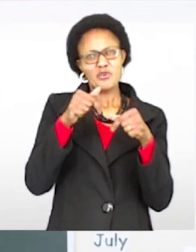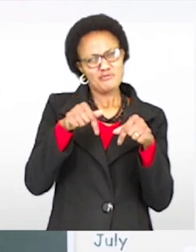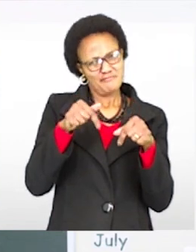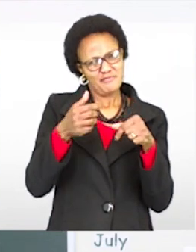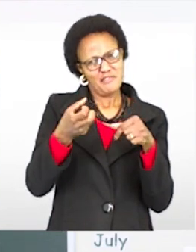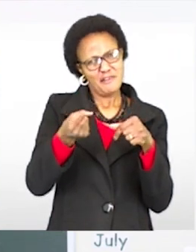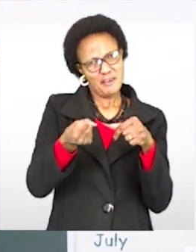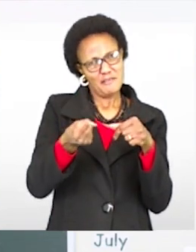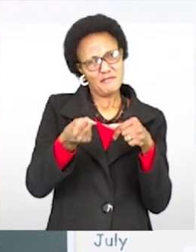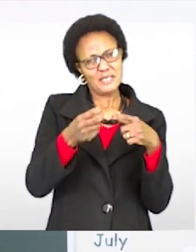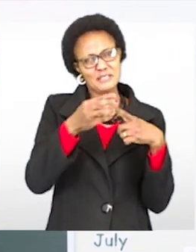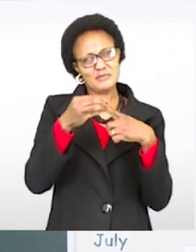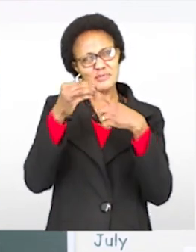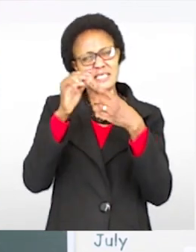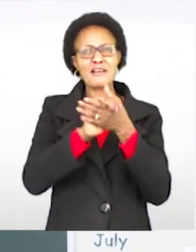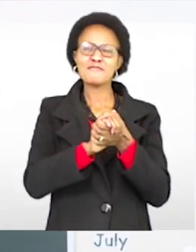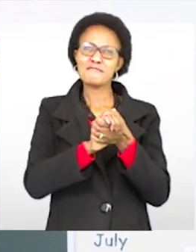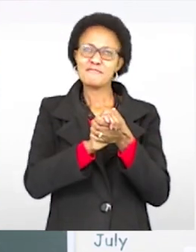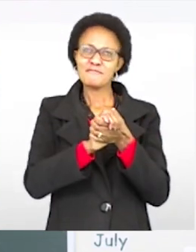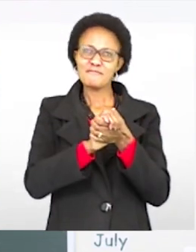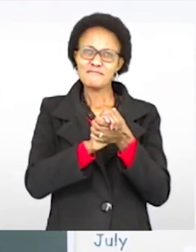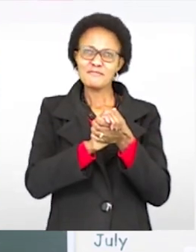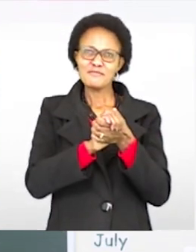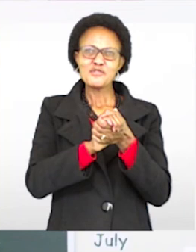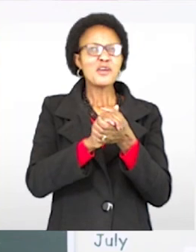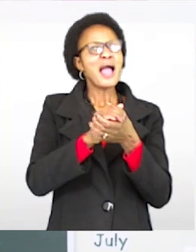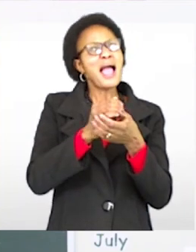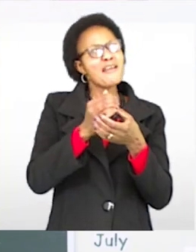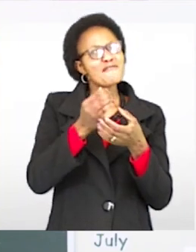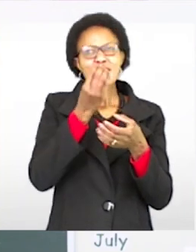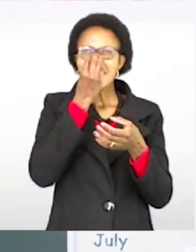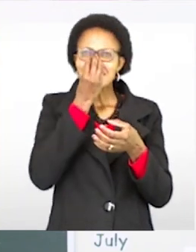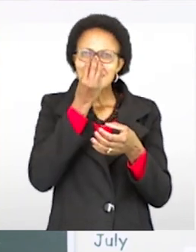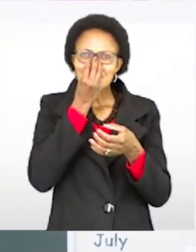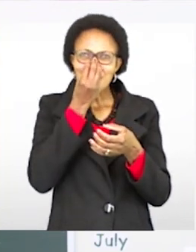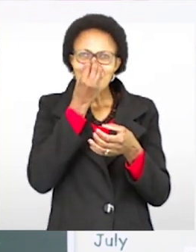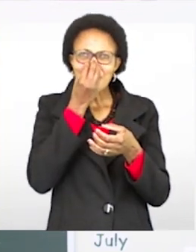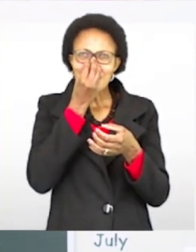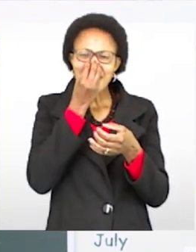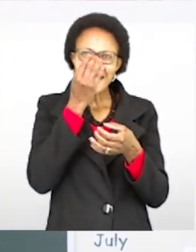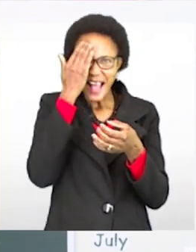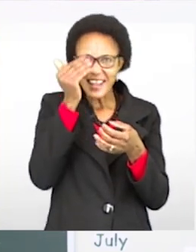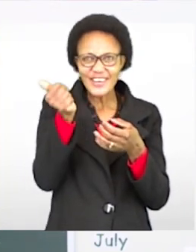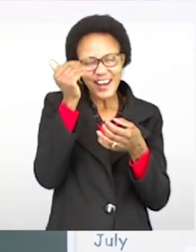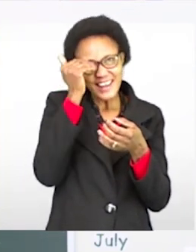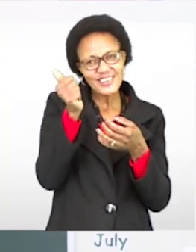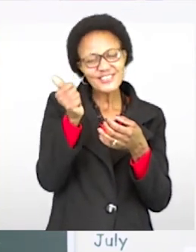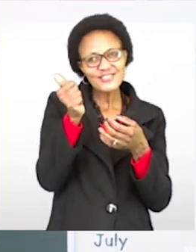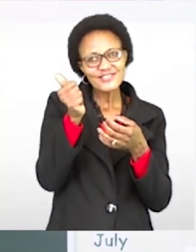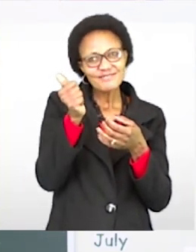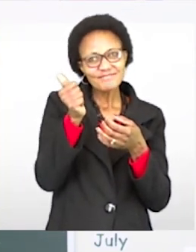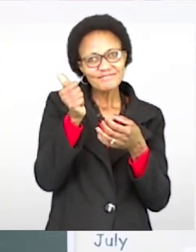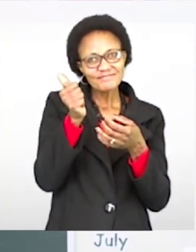joining me today, and her name is Zoe. Hello, Zoe.